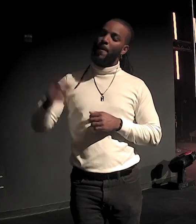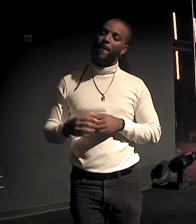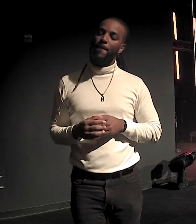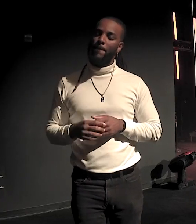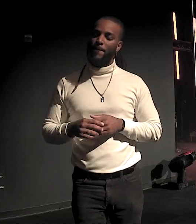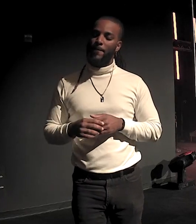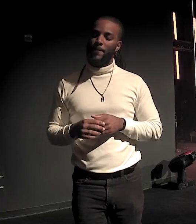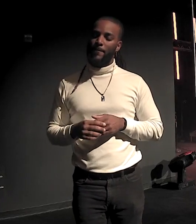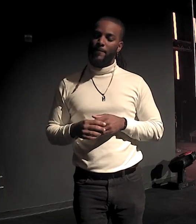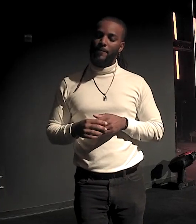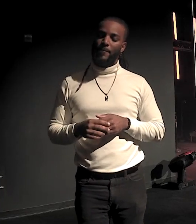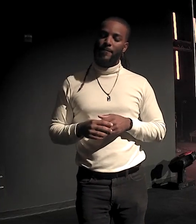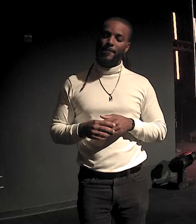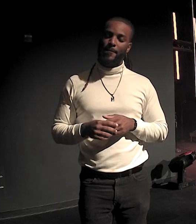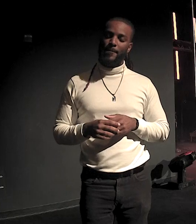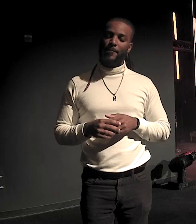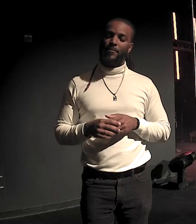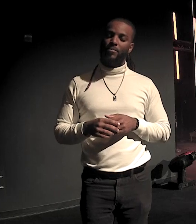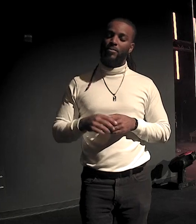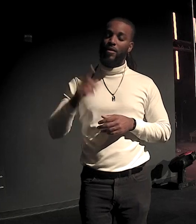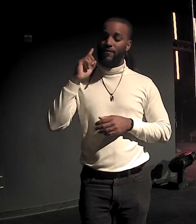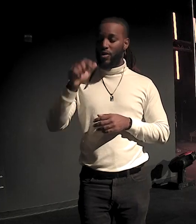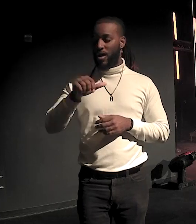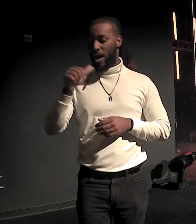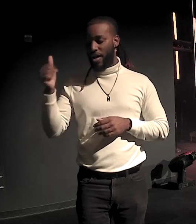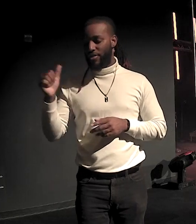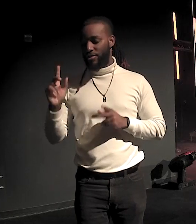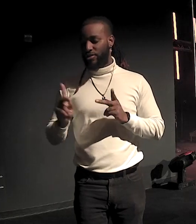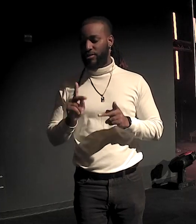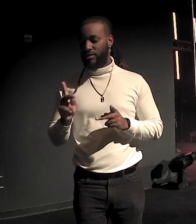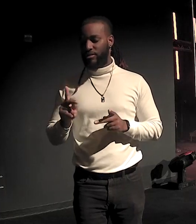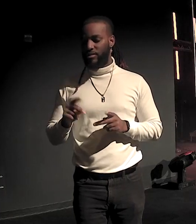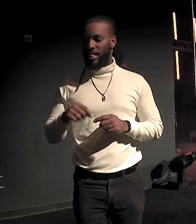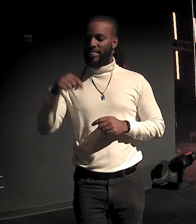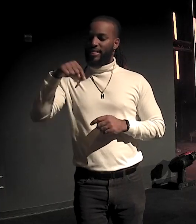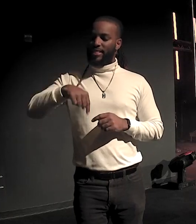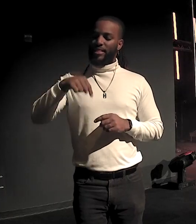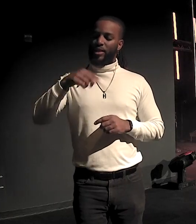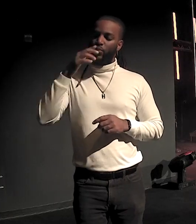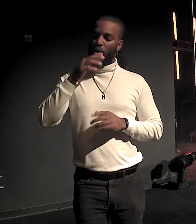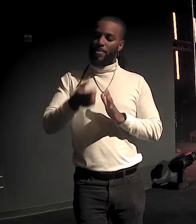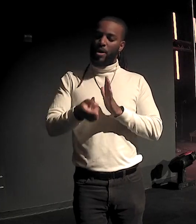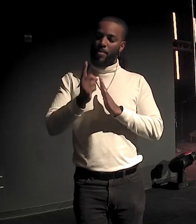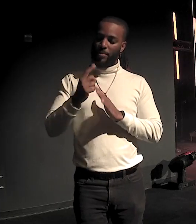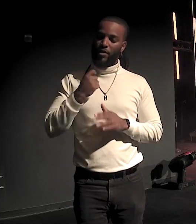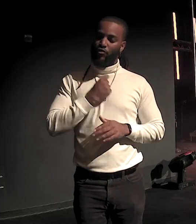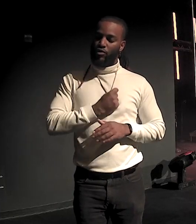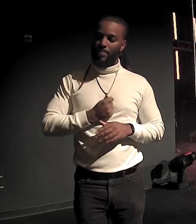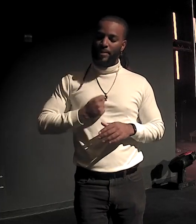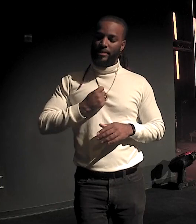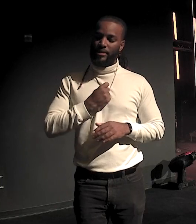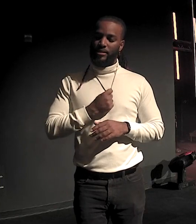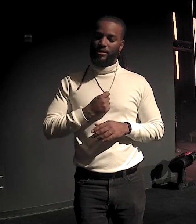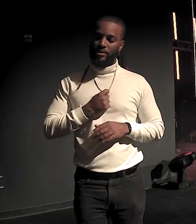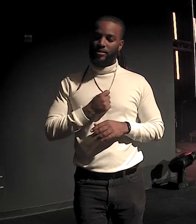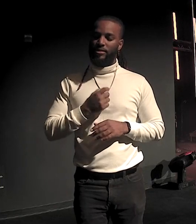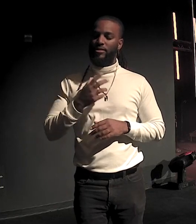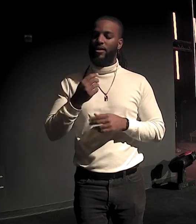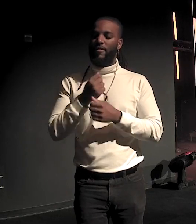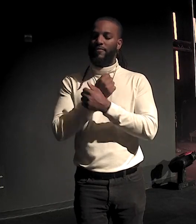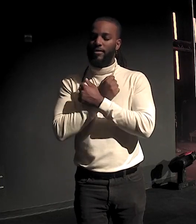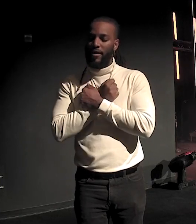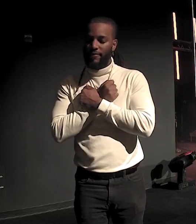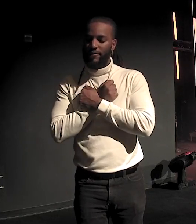Jesus. And for others, that this would be a moment of just repentance, of returning and